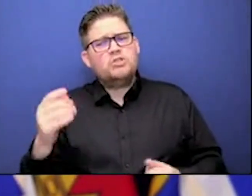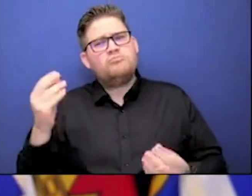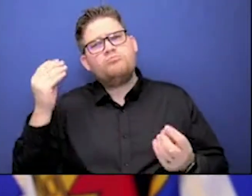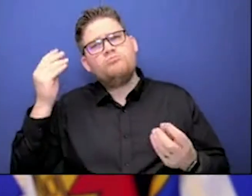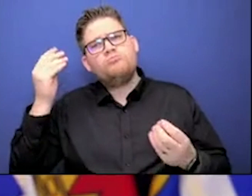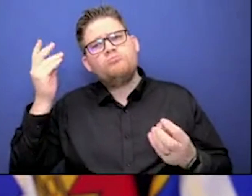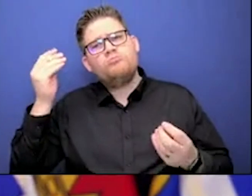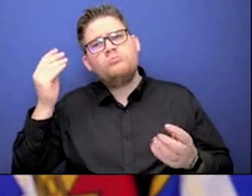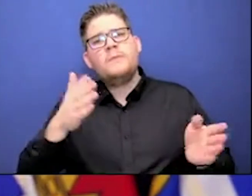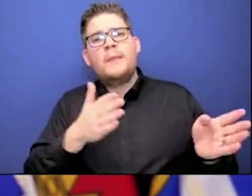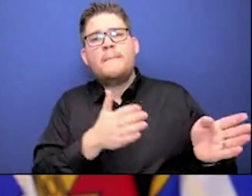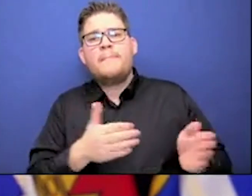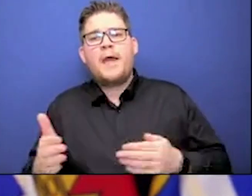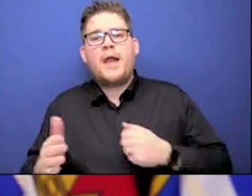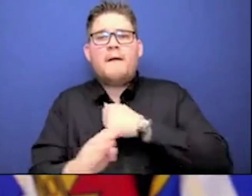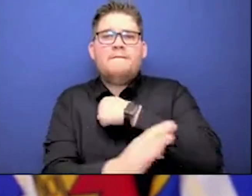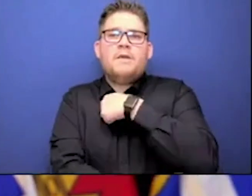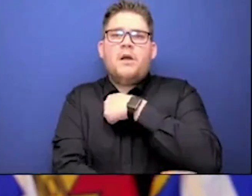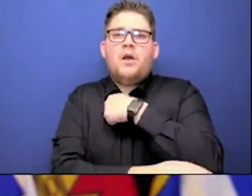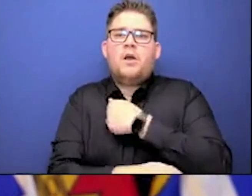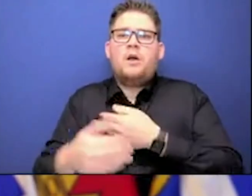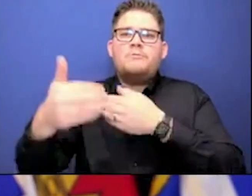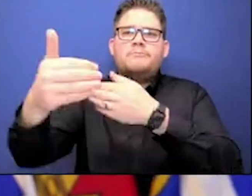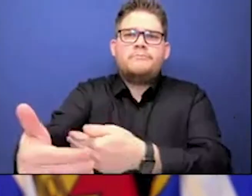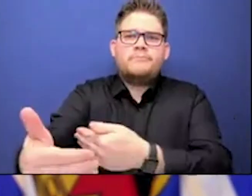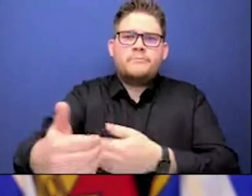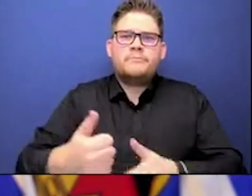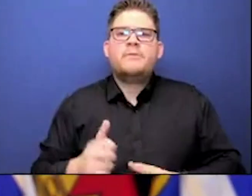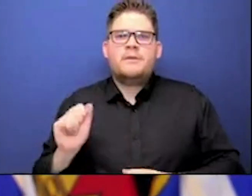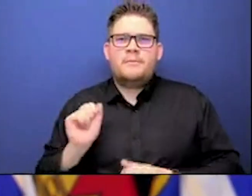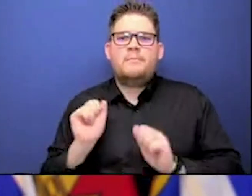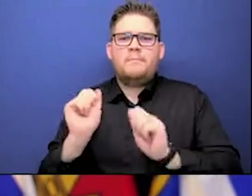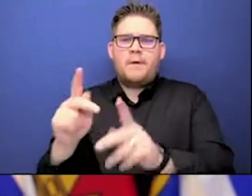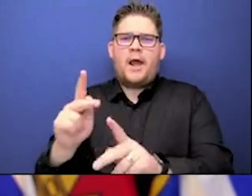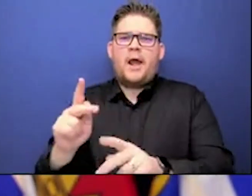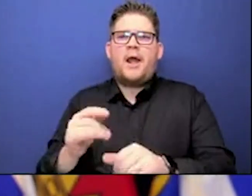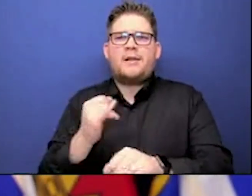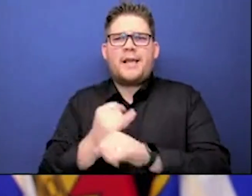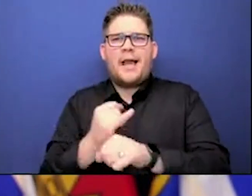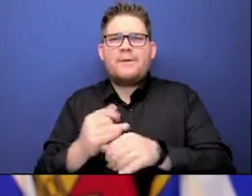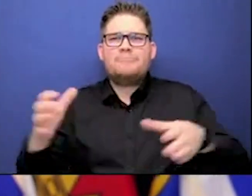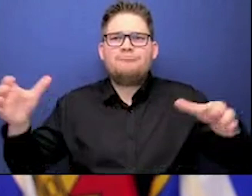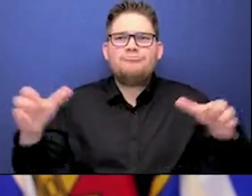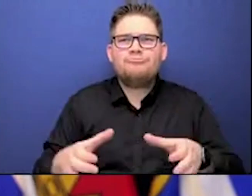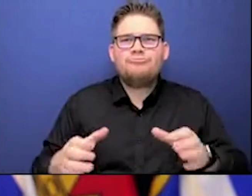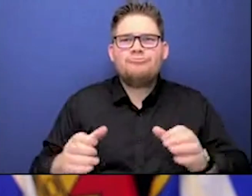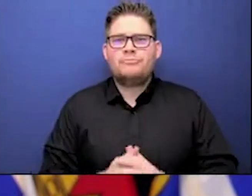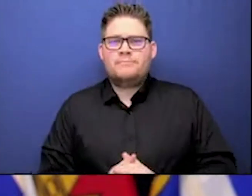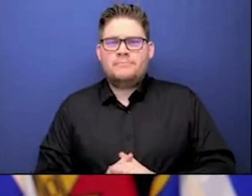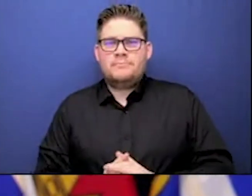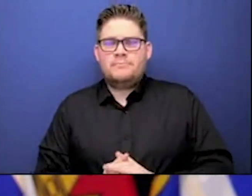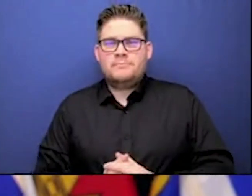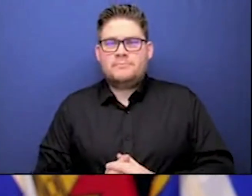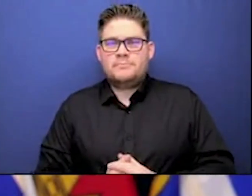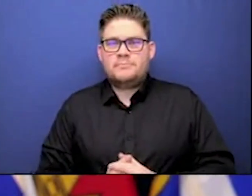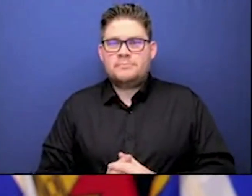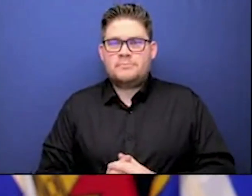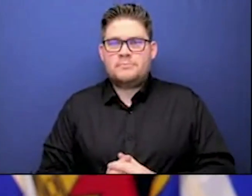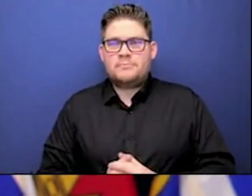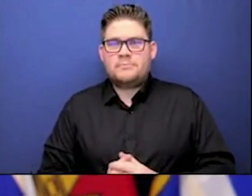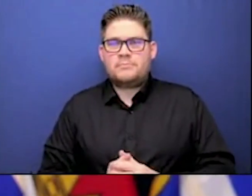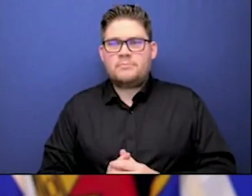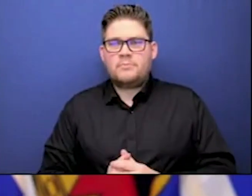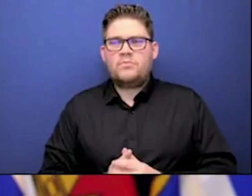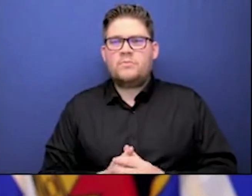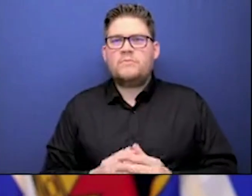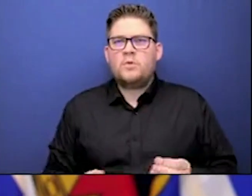important connections and social and emotional growth that we see in those situations will be back to much more normal. but we will still be doing